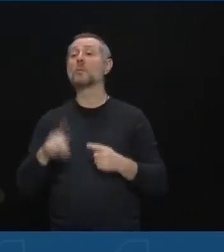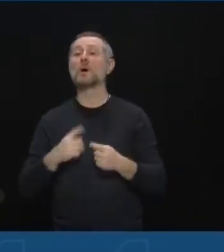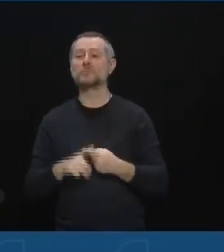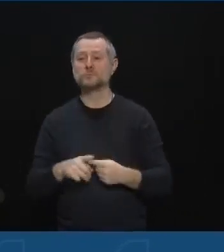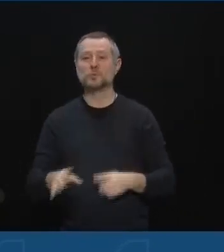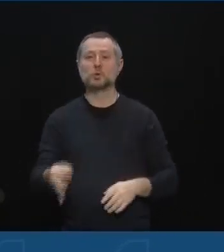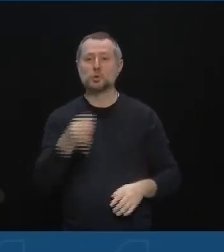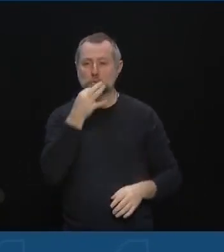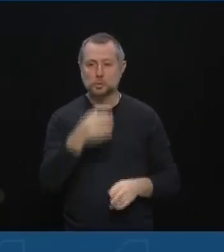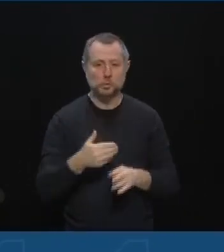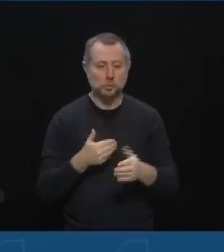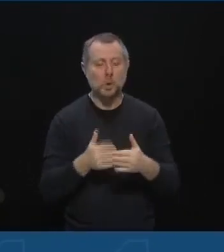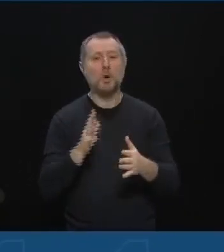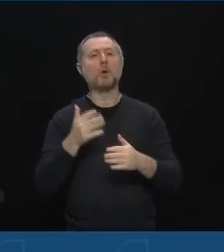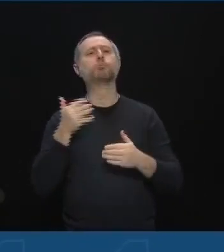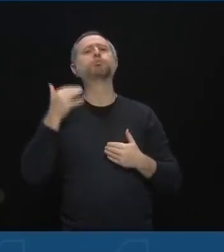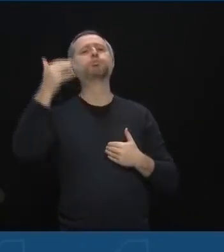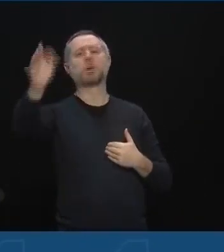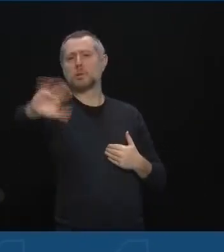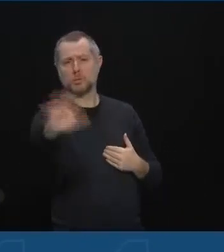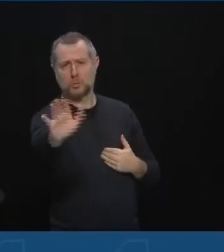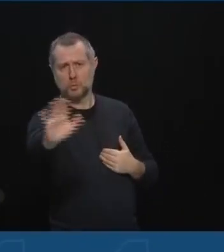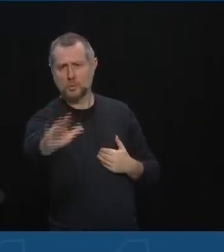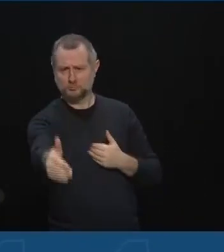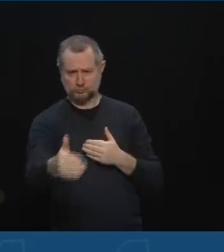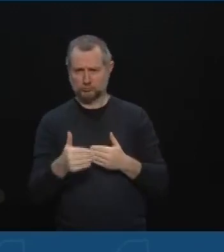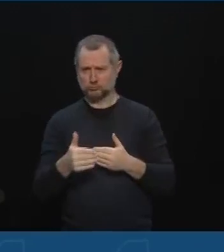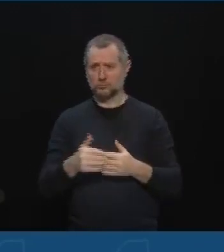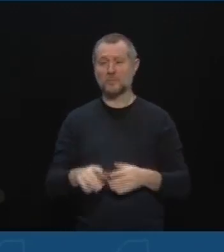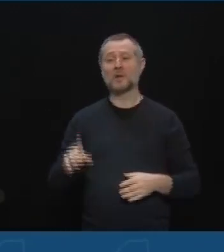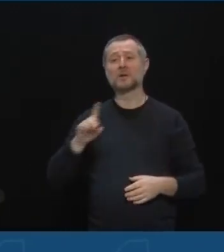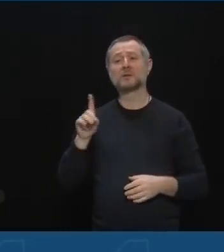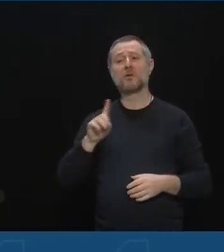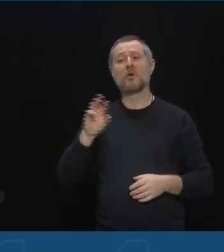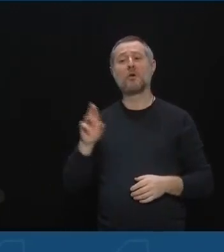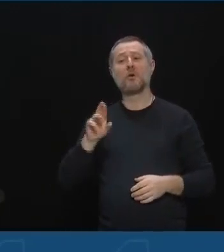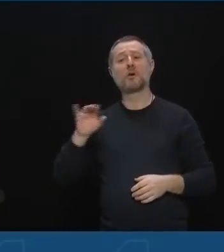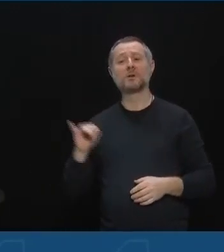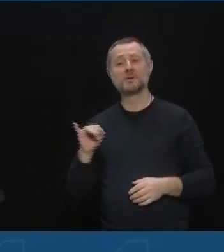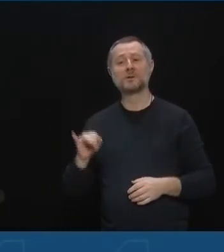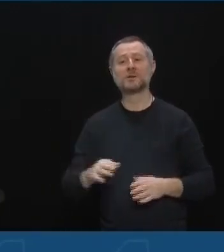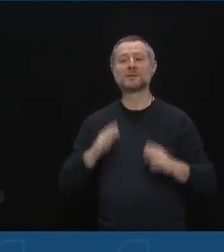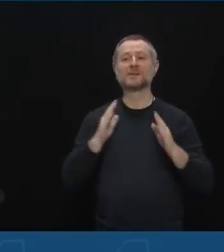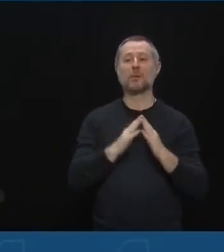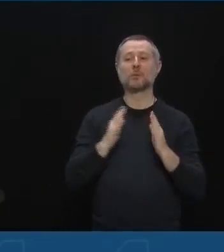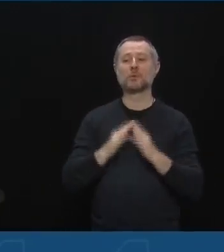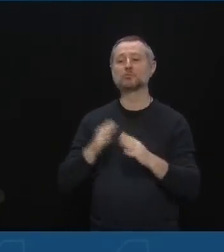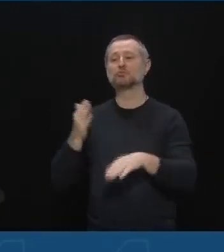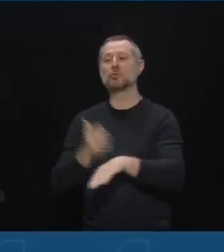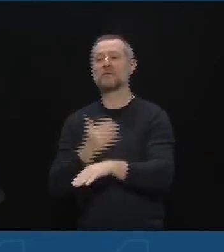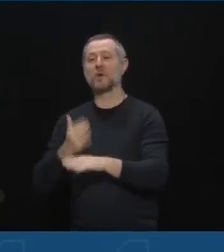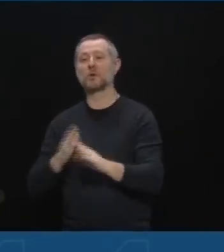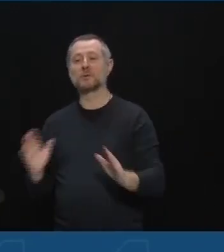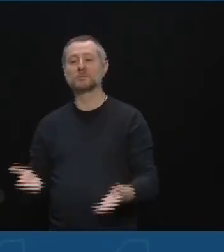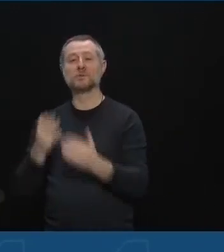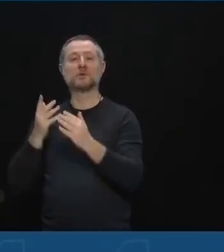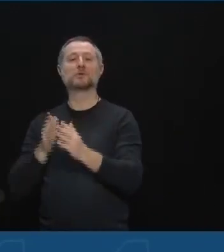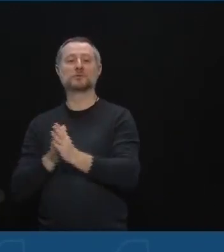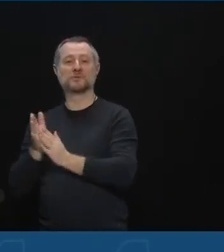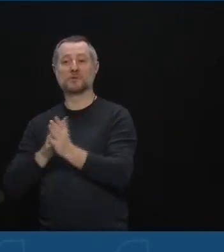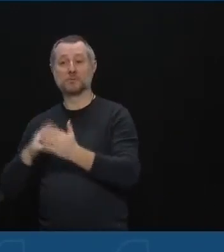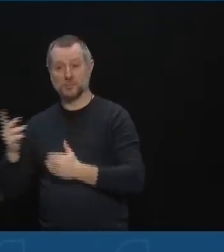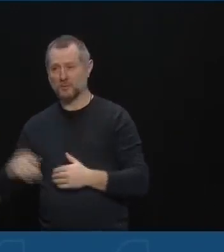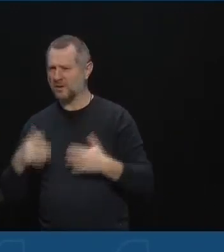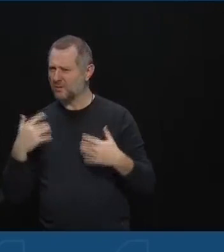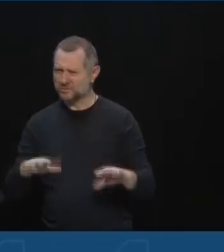very soon. And then the DRI, Downtown Revitalization Initiative, already, those planning conversations have already happened and